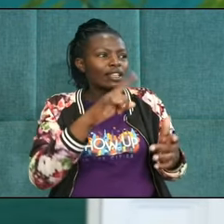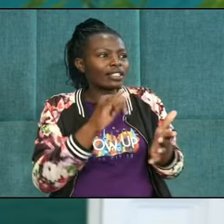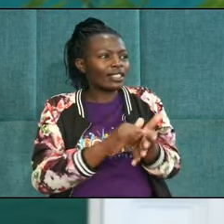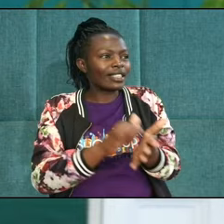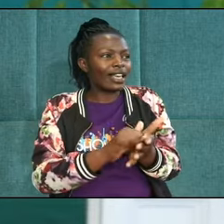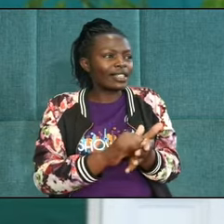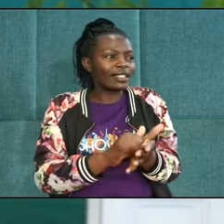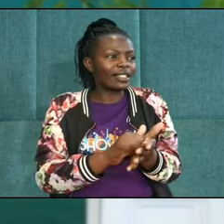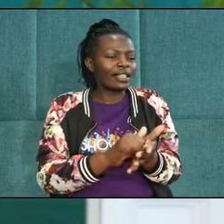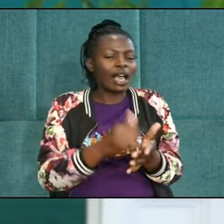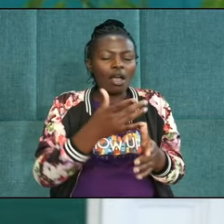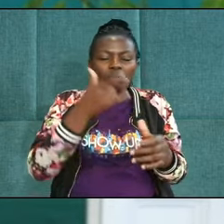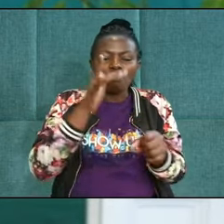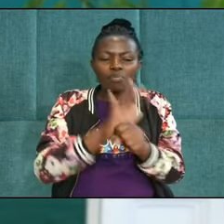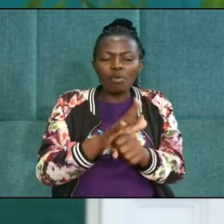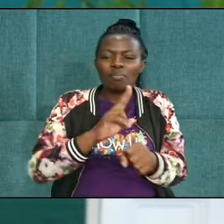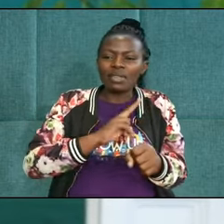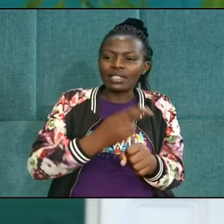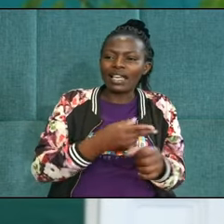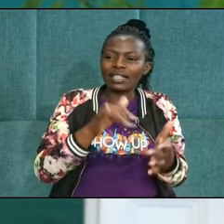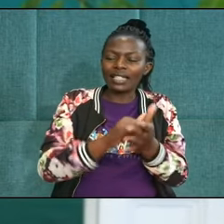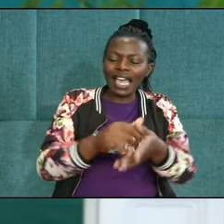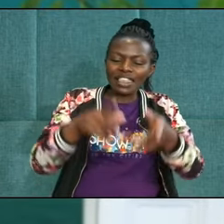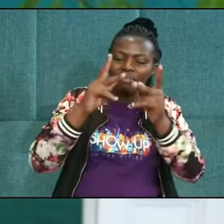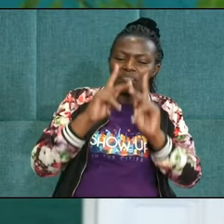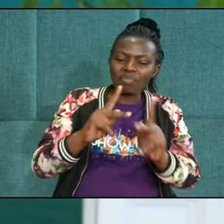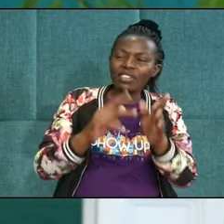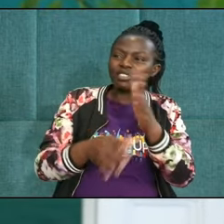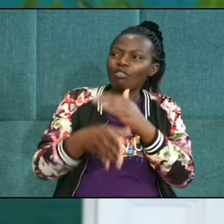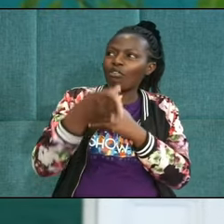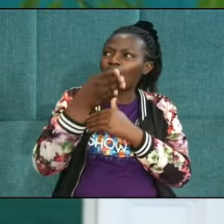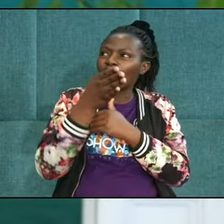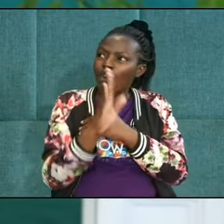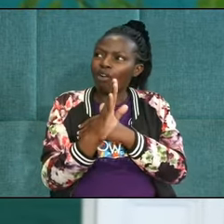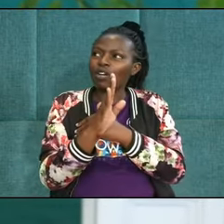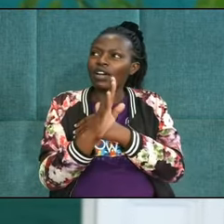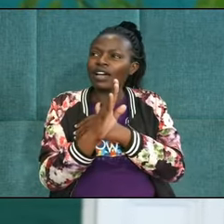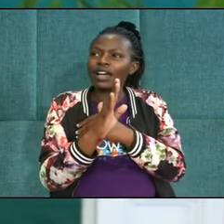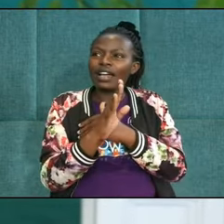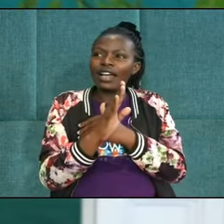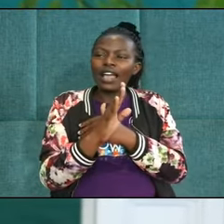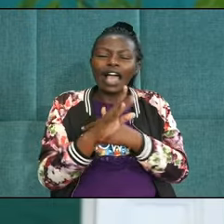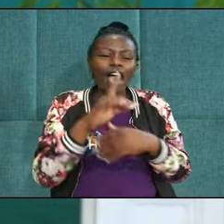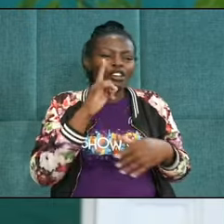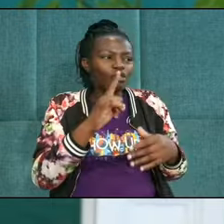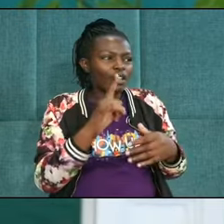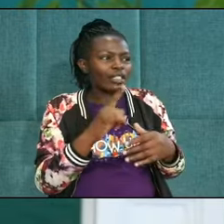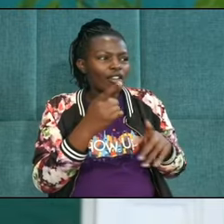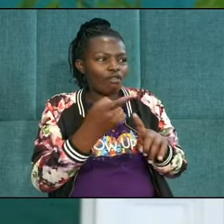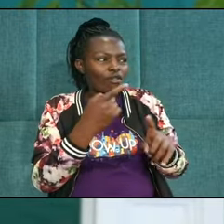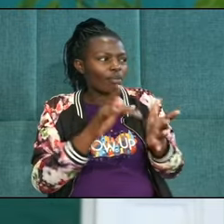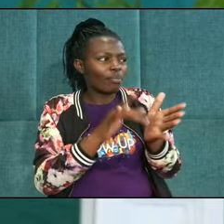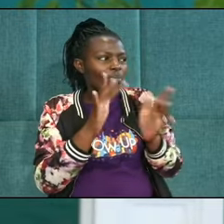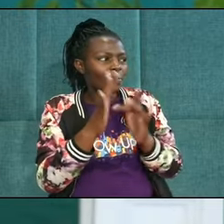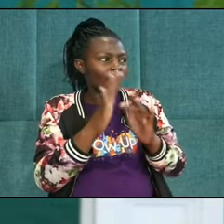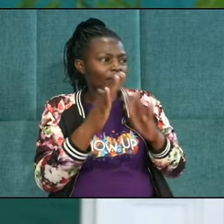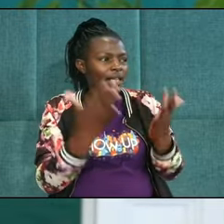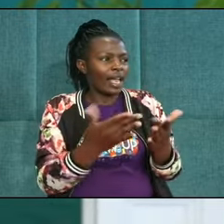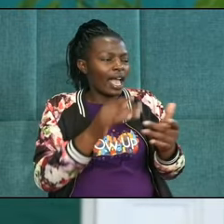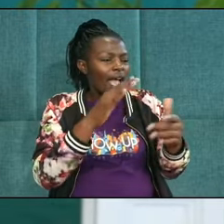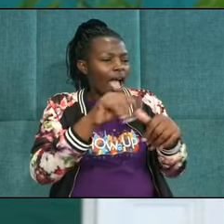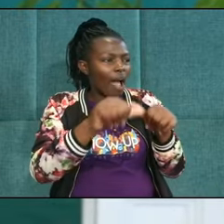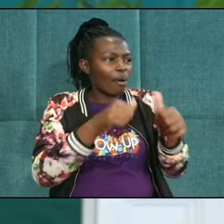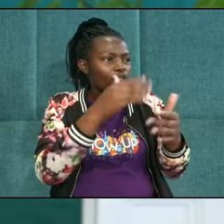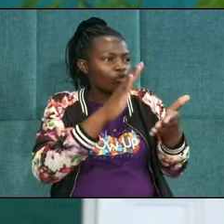insurances promising us about the peace of God. There are insurances from the Bible about the forgiveness and